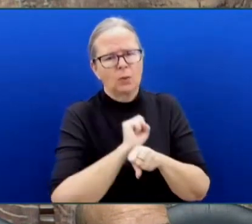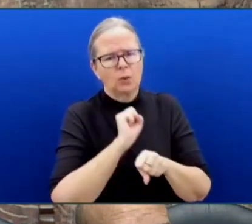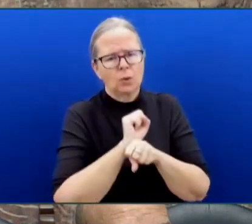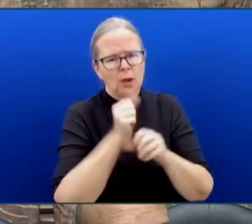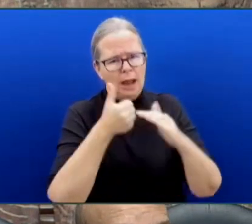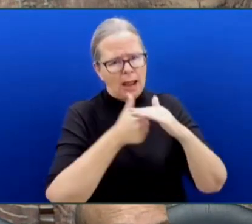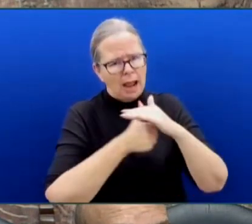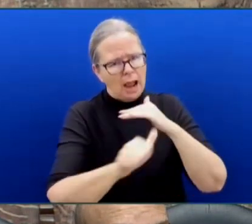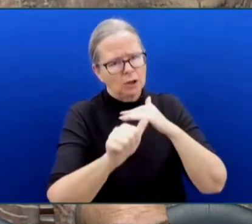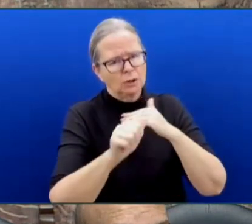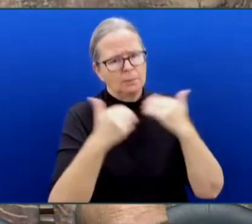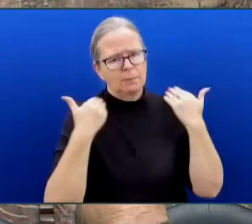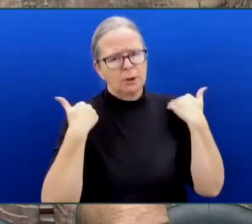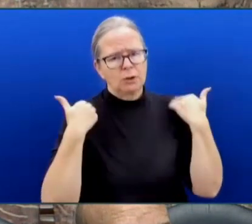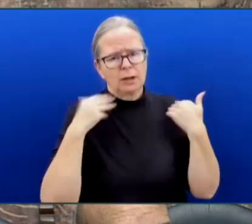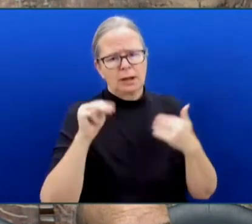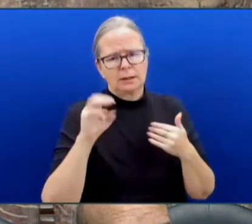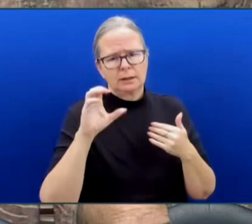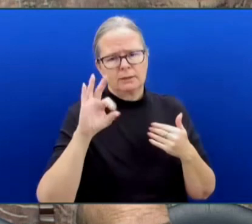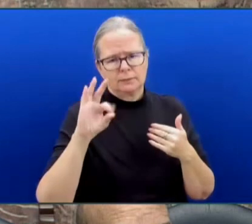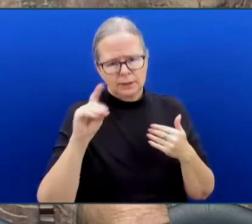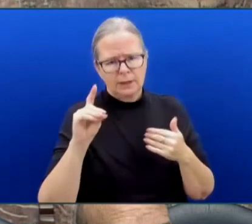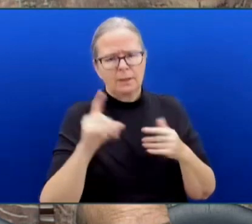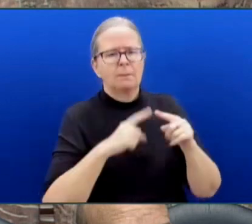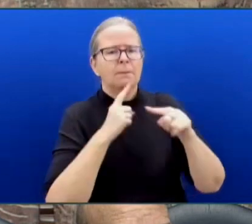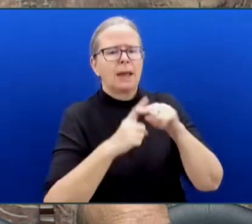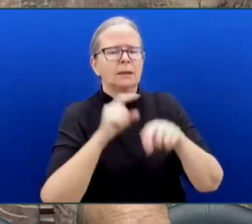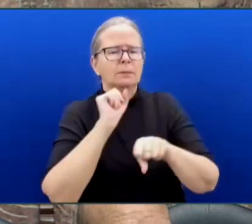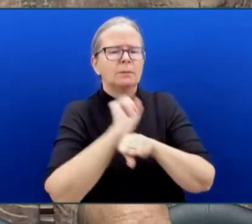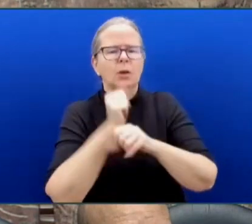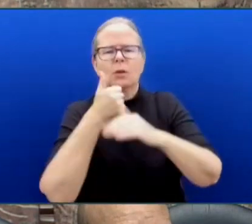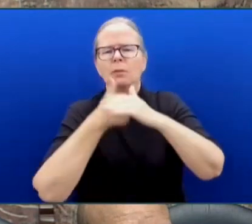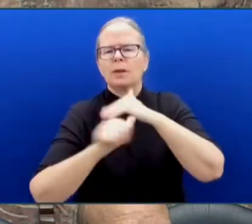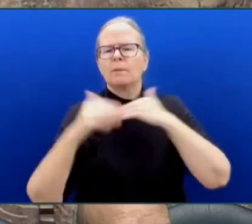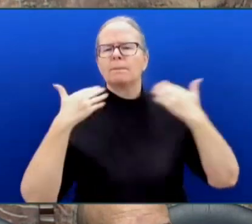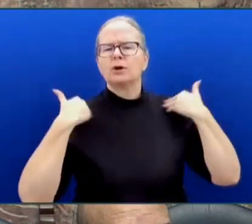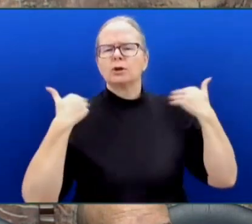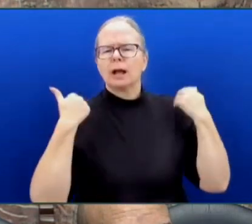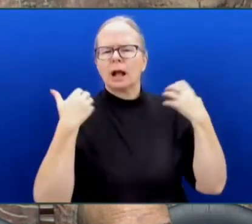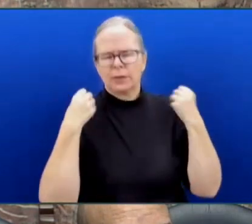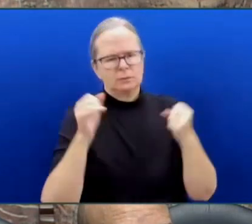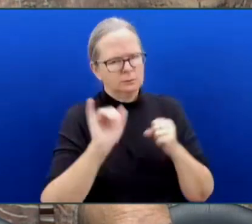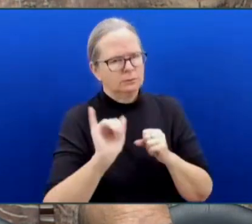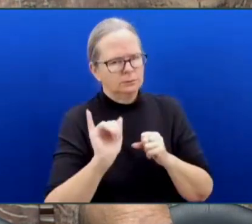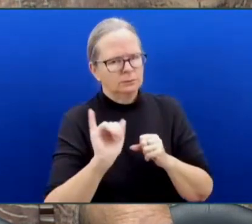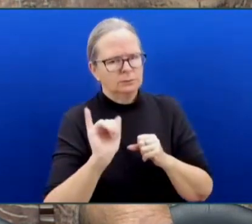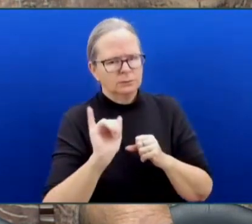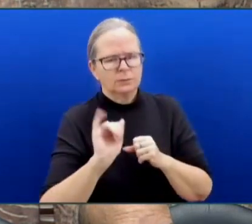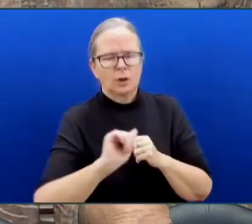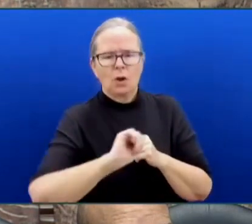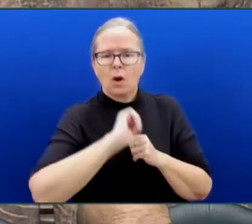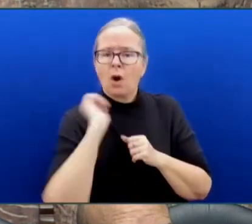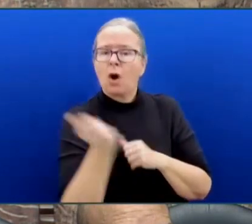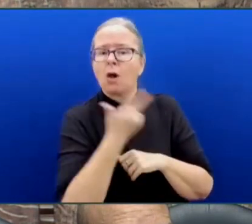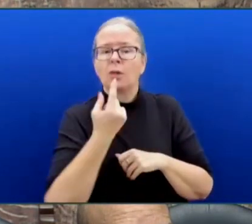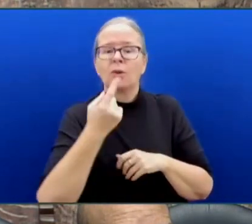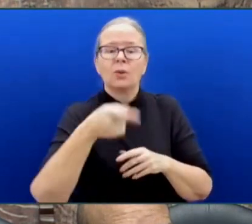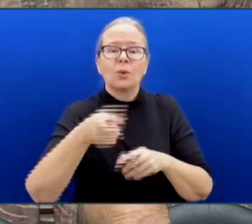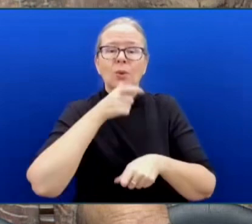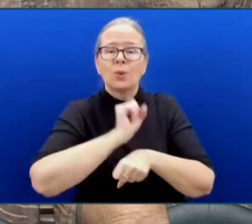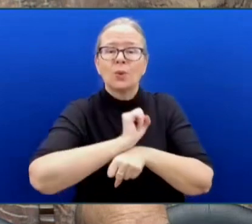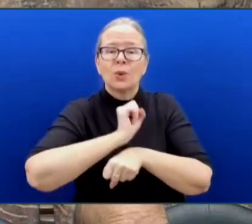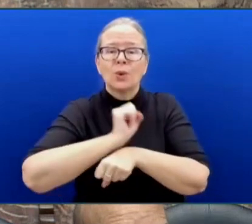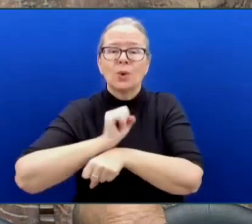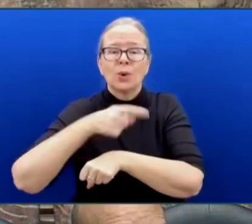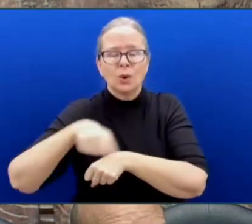Development. So the expectation of high standards of frontline workers, all frontline workers, whether they're social workers or not, is an